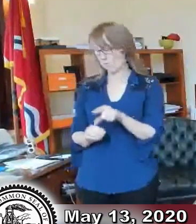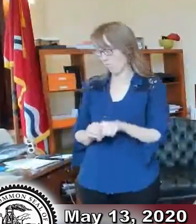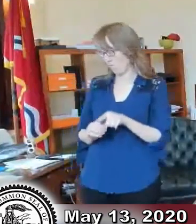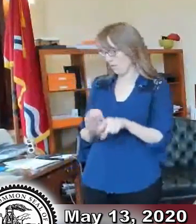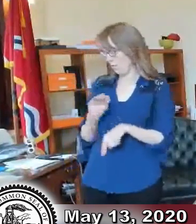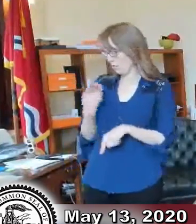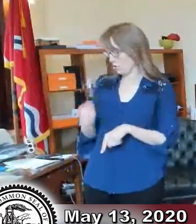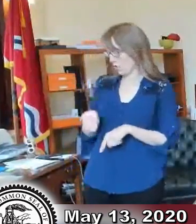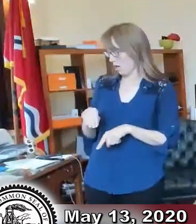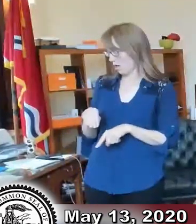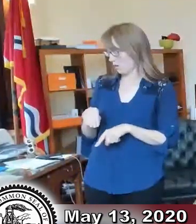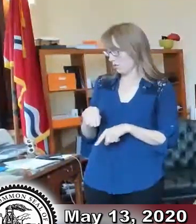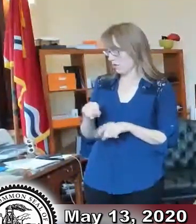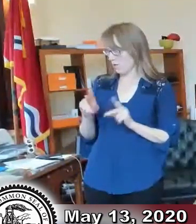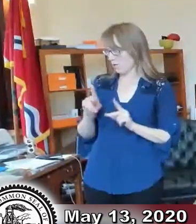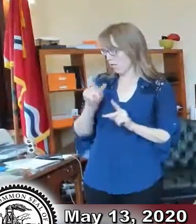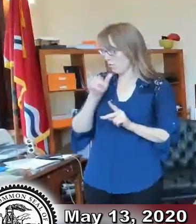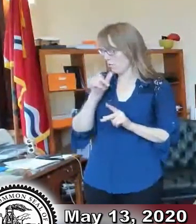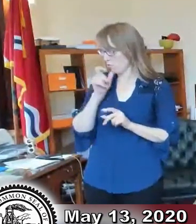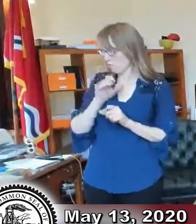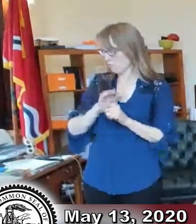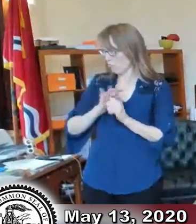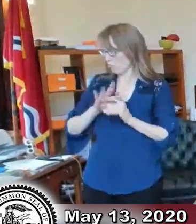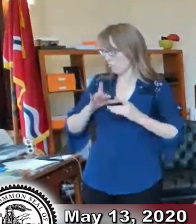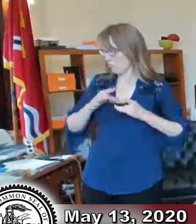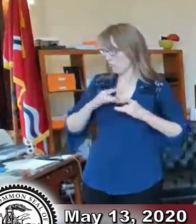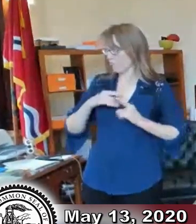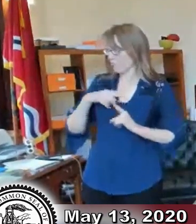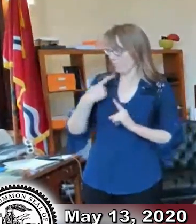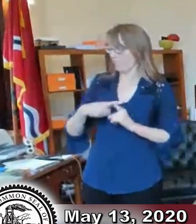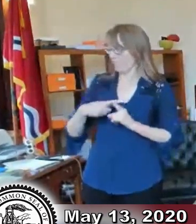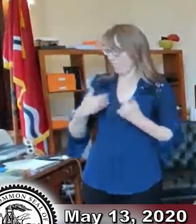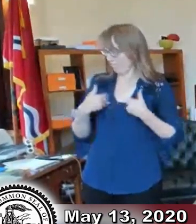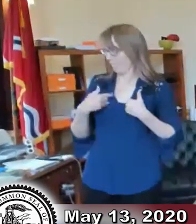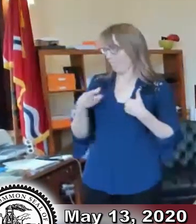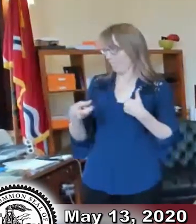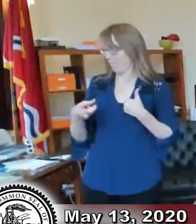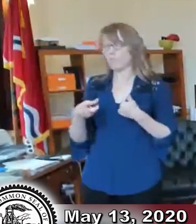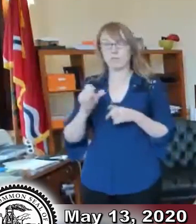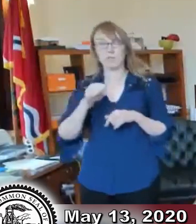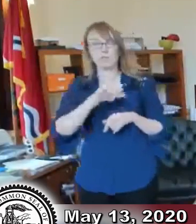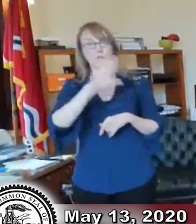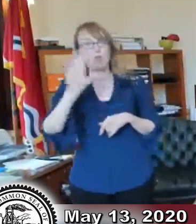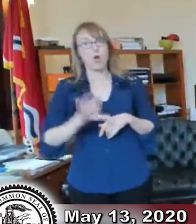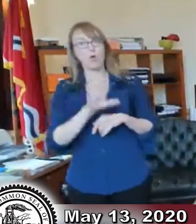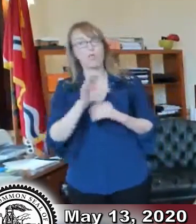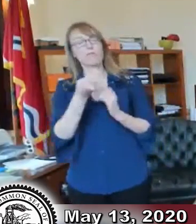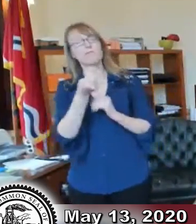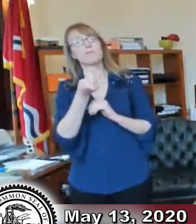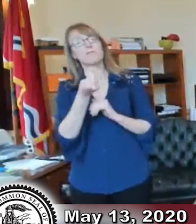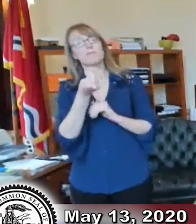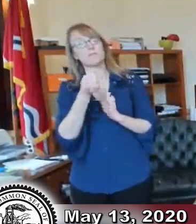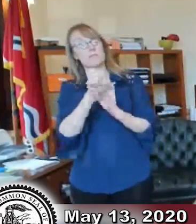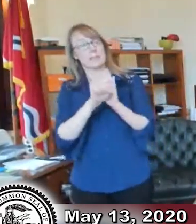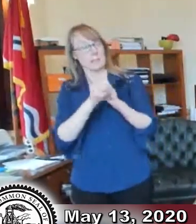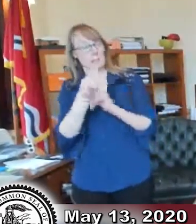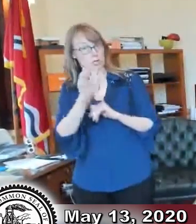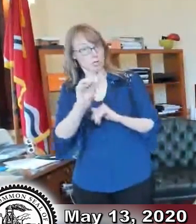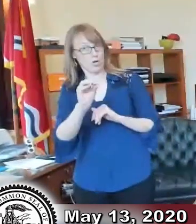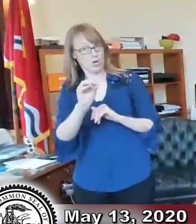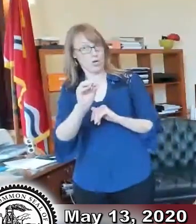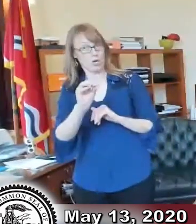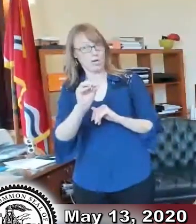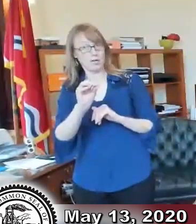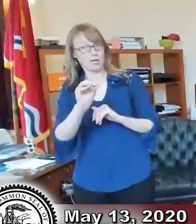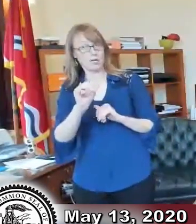positive cases. For the whole state. Mm-hmm. Yeah. For the whole state, the percentage of positive cases is,